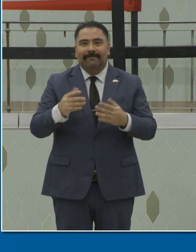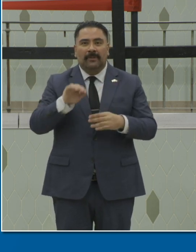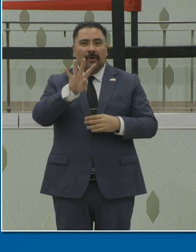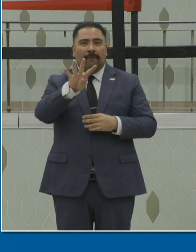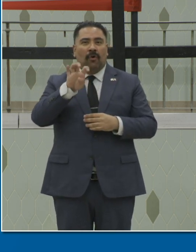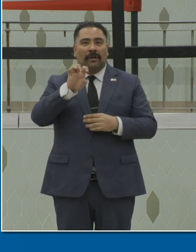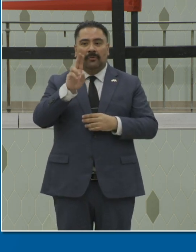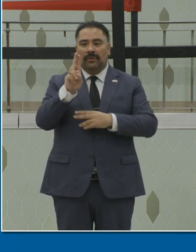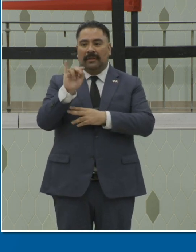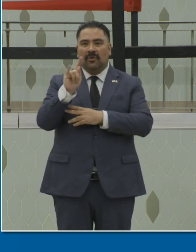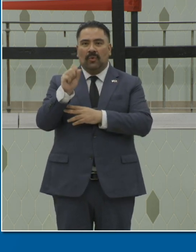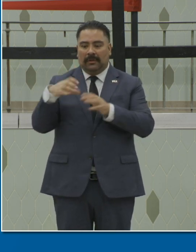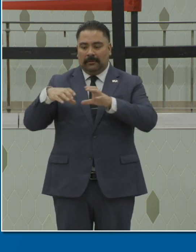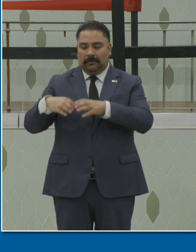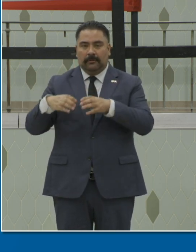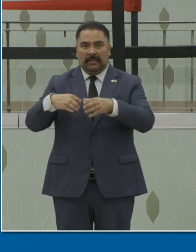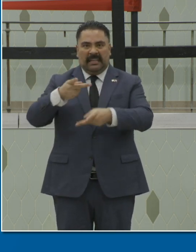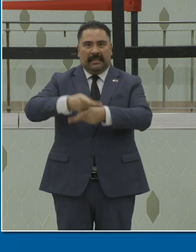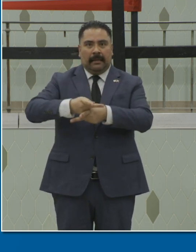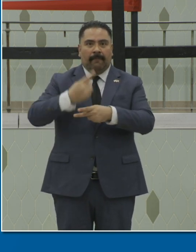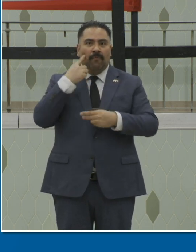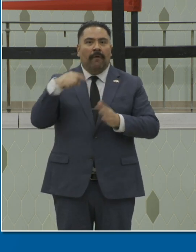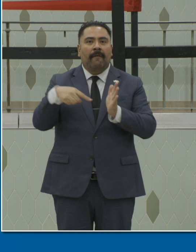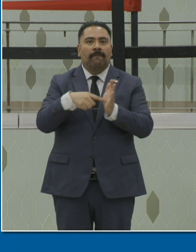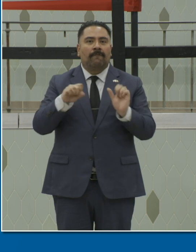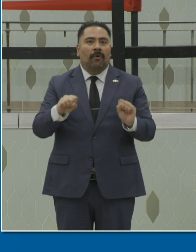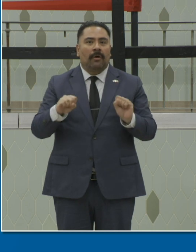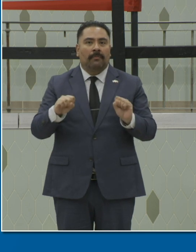over 400 units of affordable housing for Chicago residents.